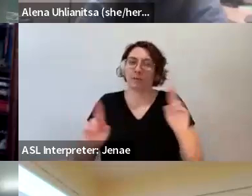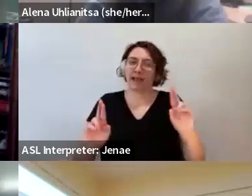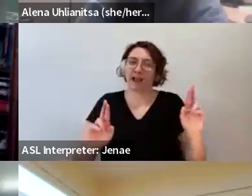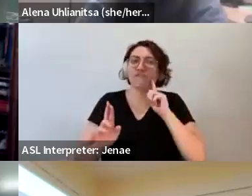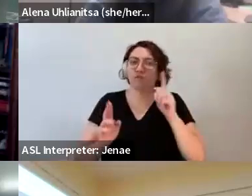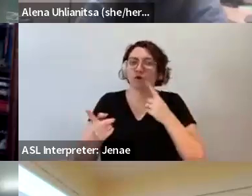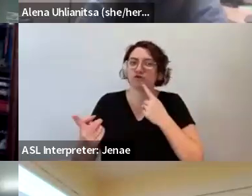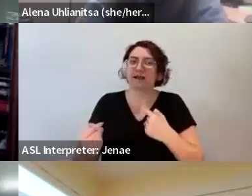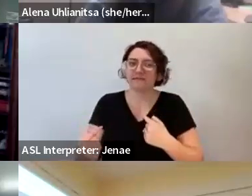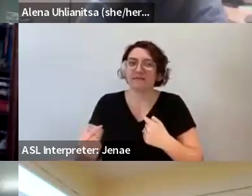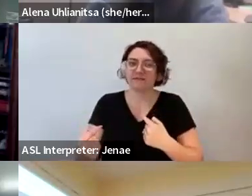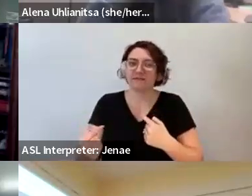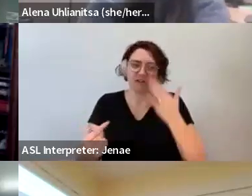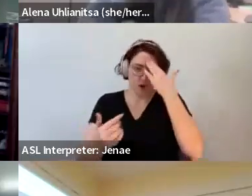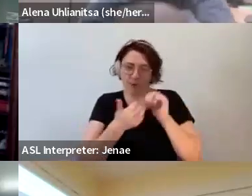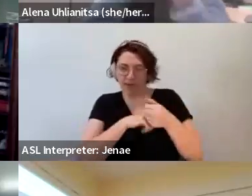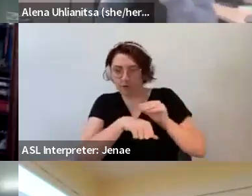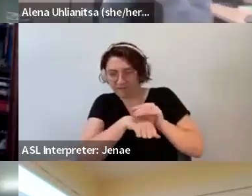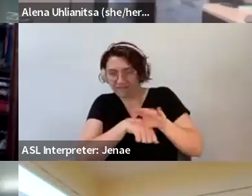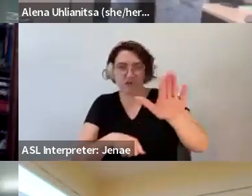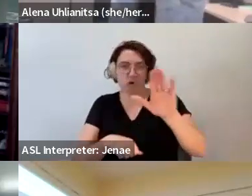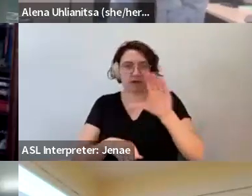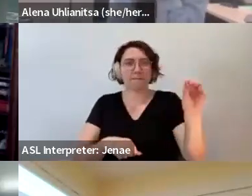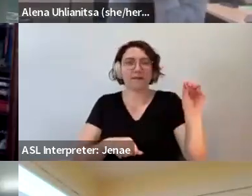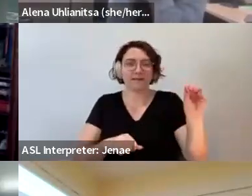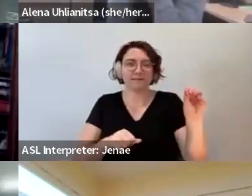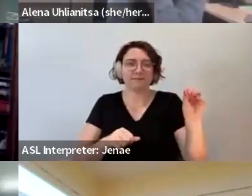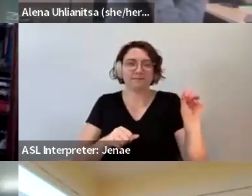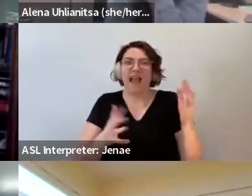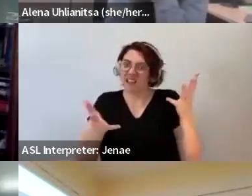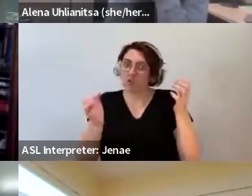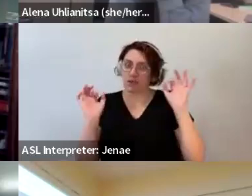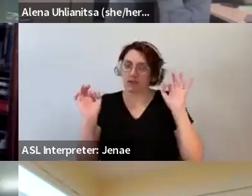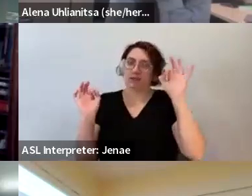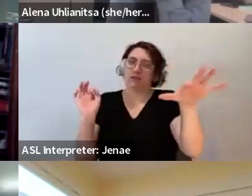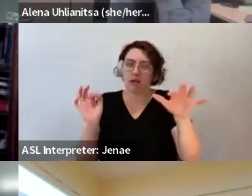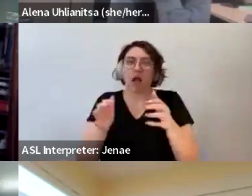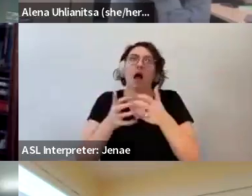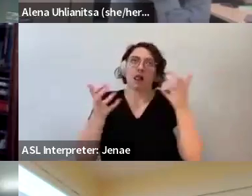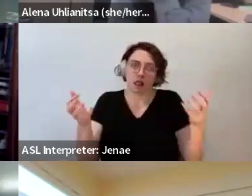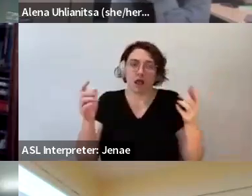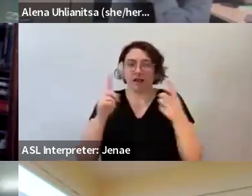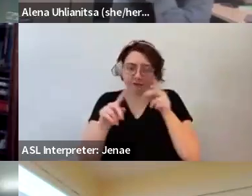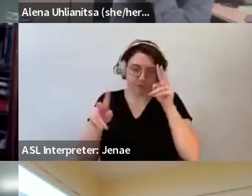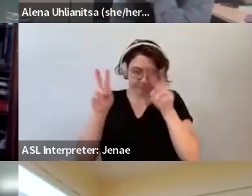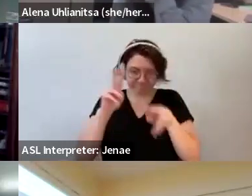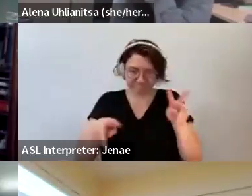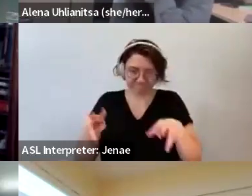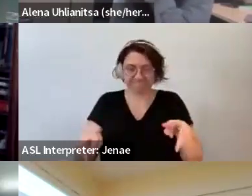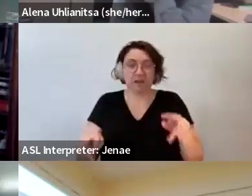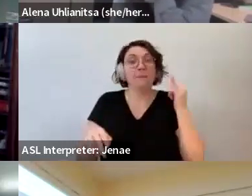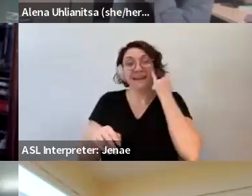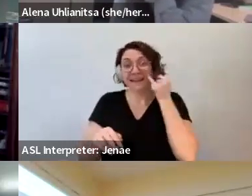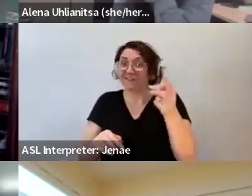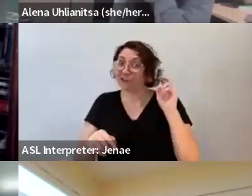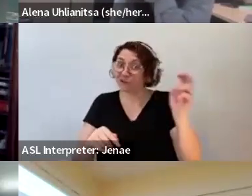know how this would affect your company. So I just wanted to get that out there. There's a lot to determine. I don't want to get in the weeds on that, but if you're a